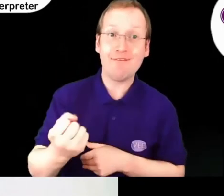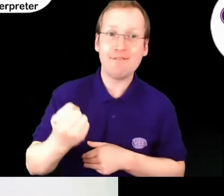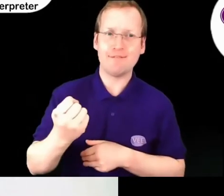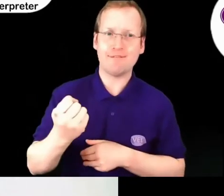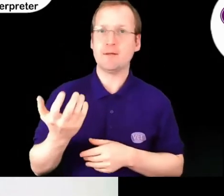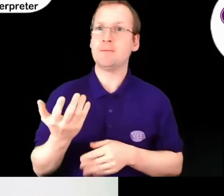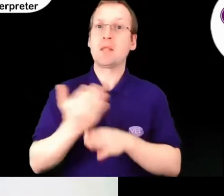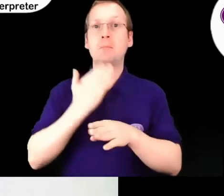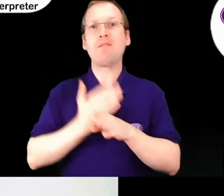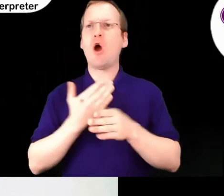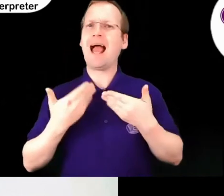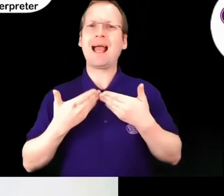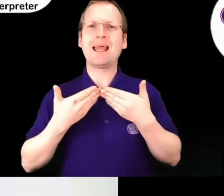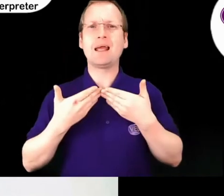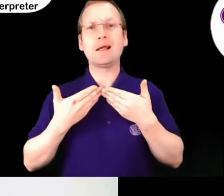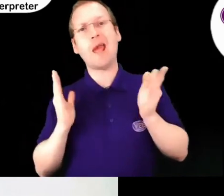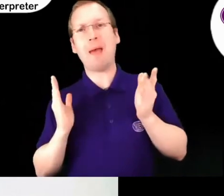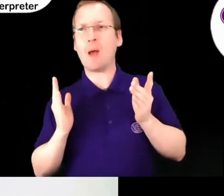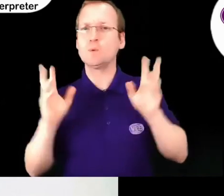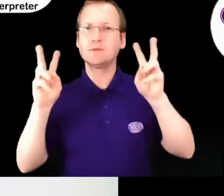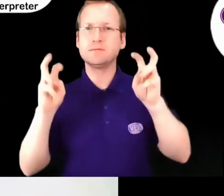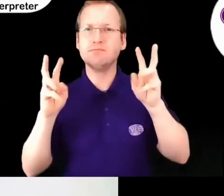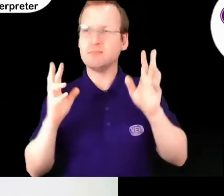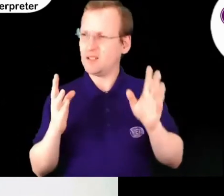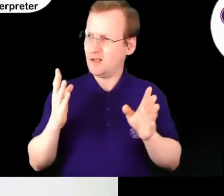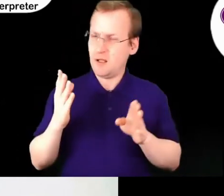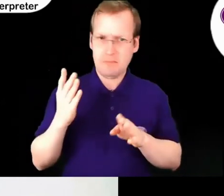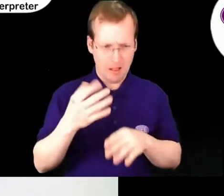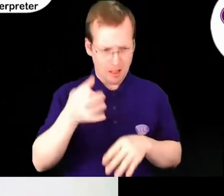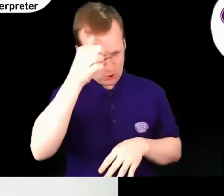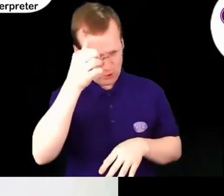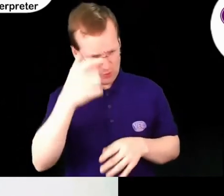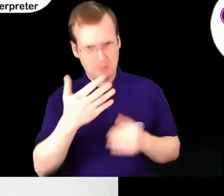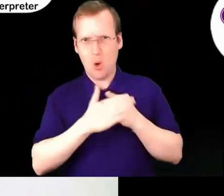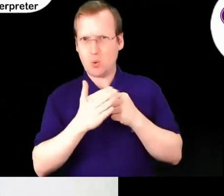Before I came out, most people who had anything to do with me knew that I was gay.